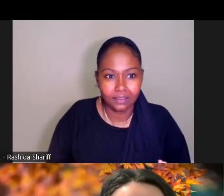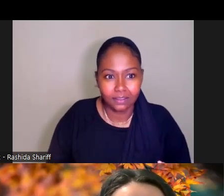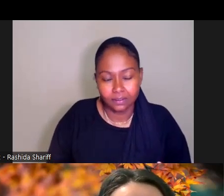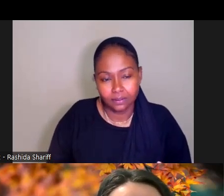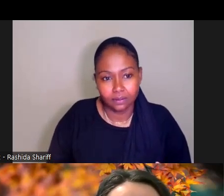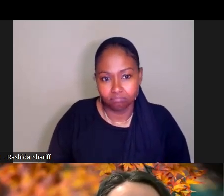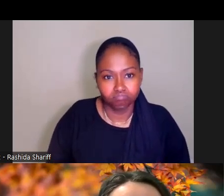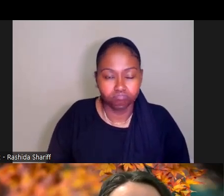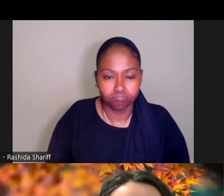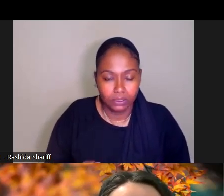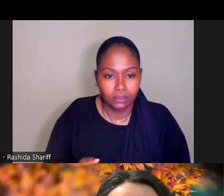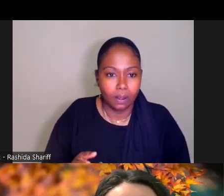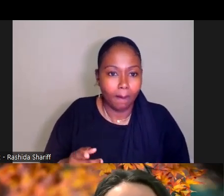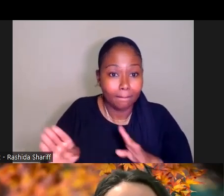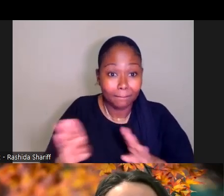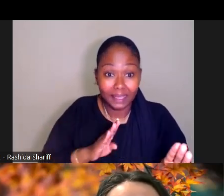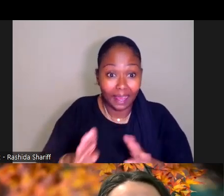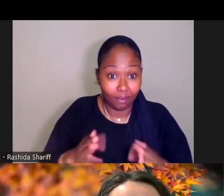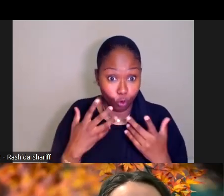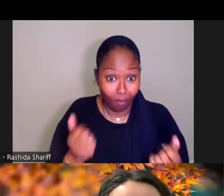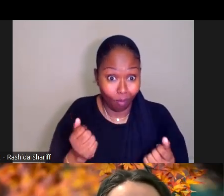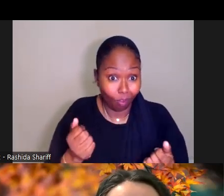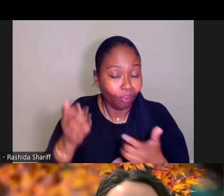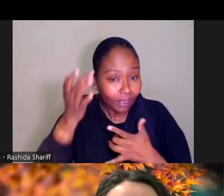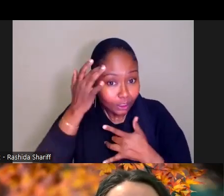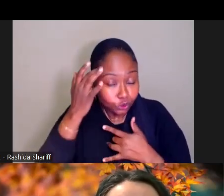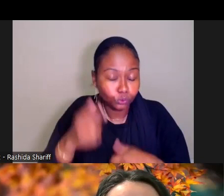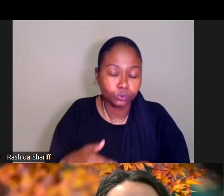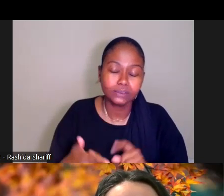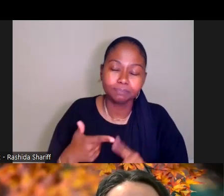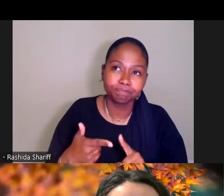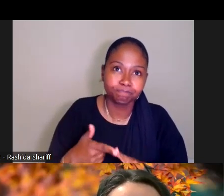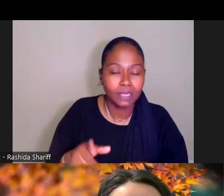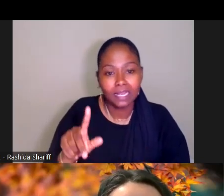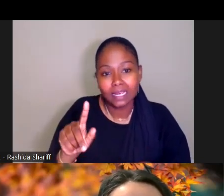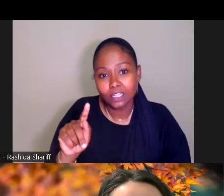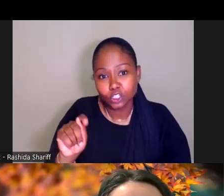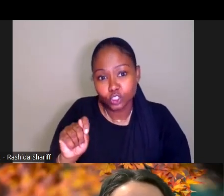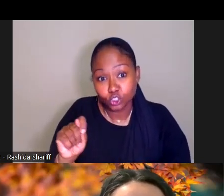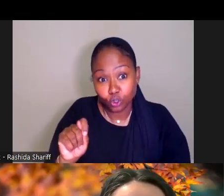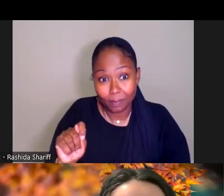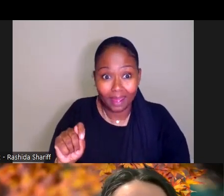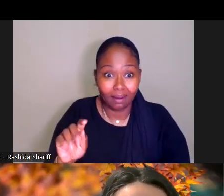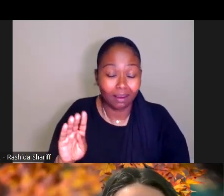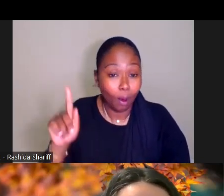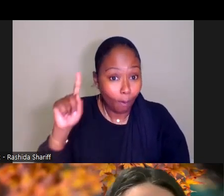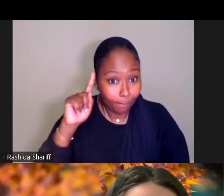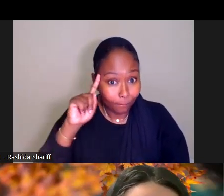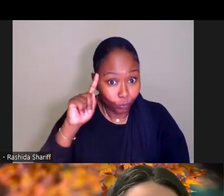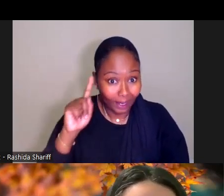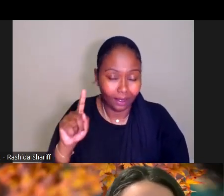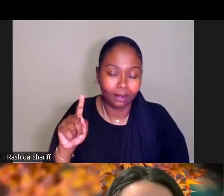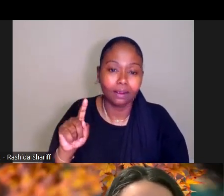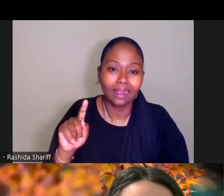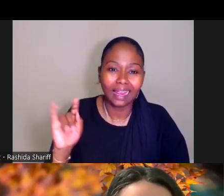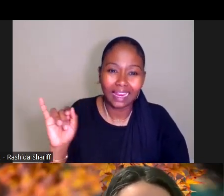behavioral health issues, or if they have a traumatic brain injury, or if they have a criminal history, those factors